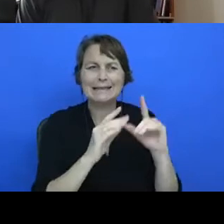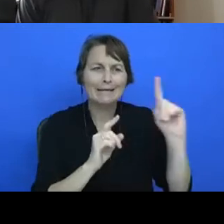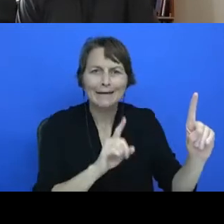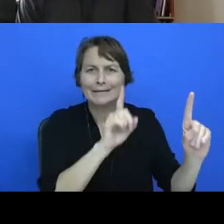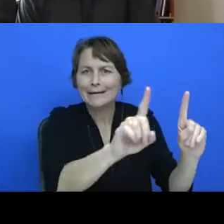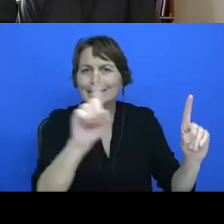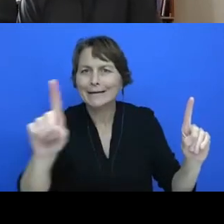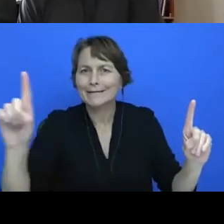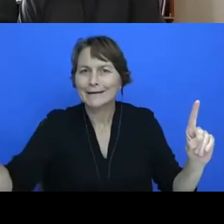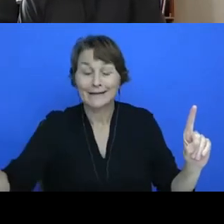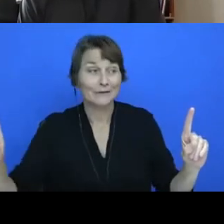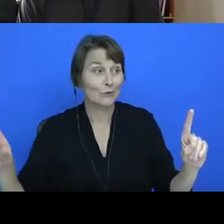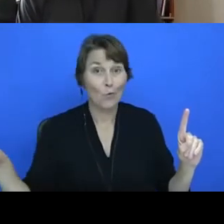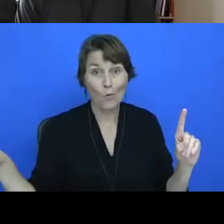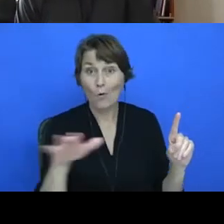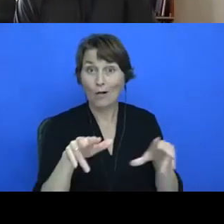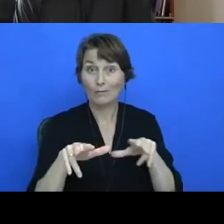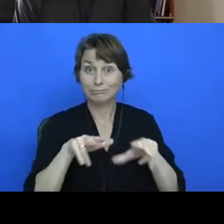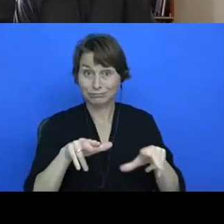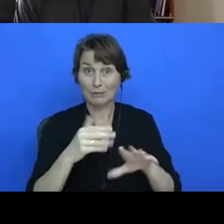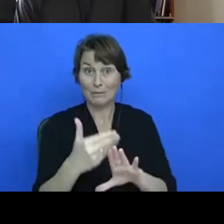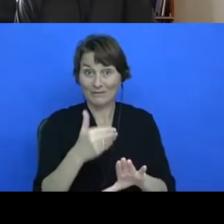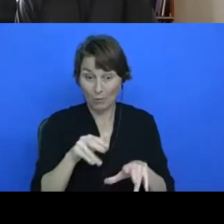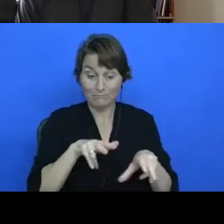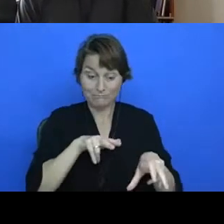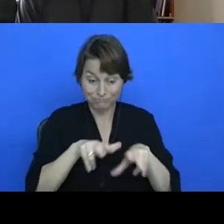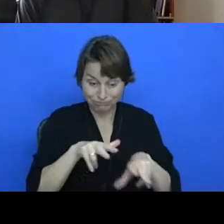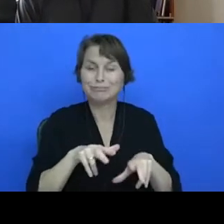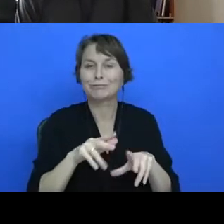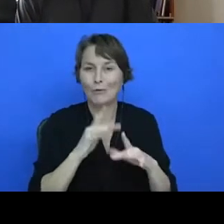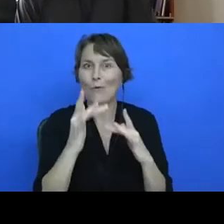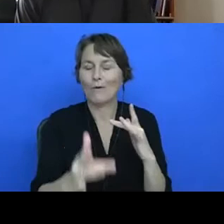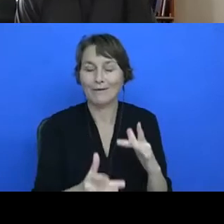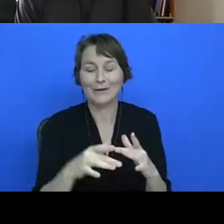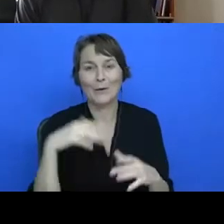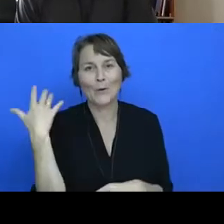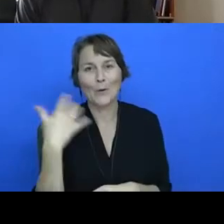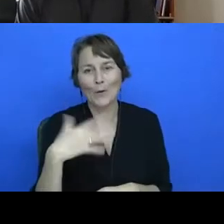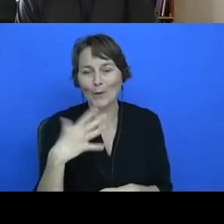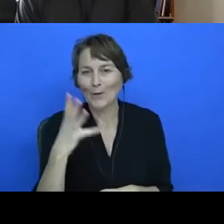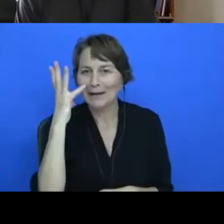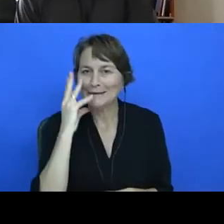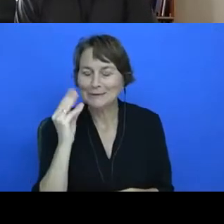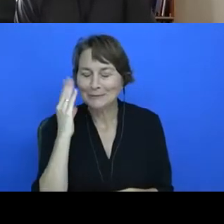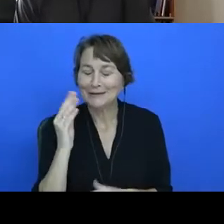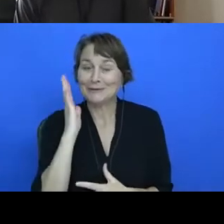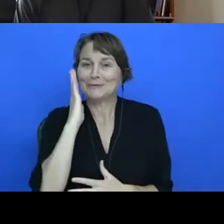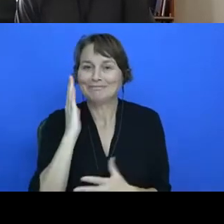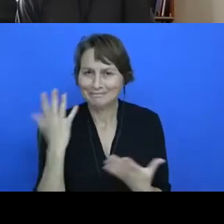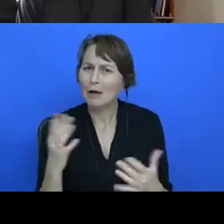was just organized online. Quite an astonishing experience, but yeah, it worked.